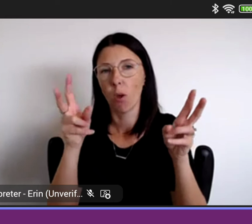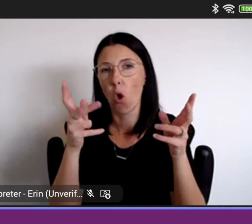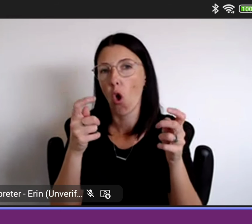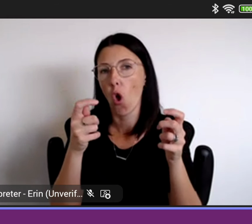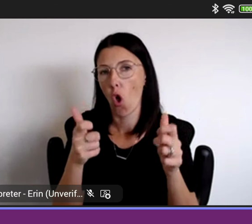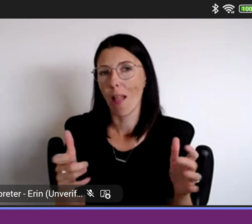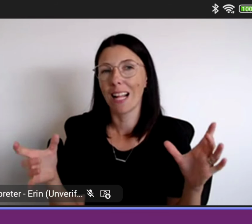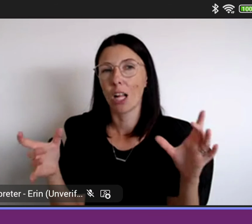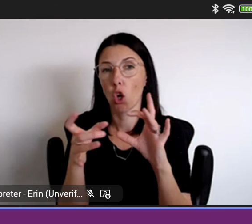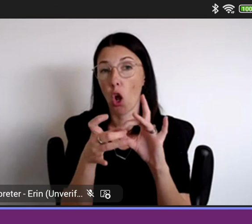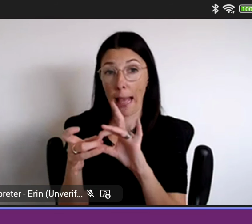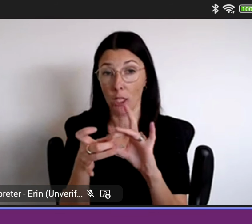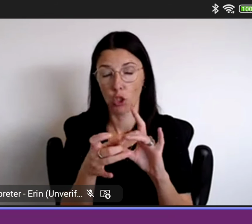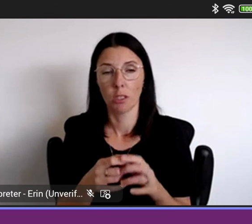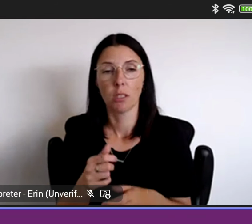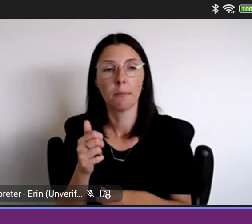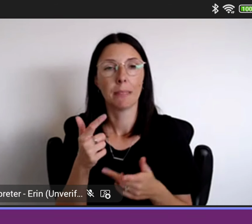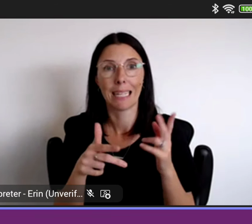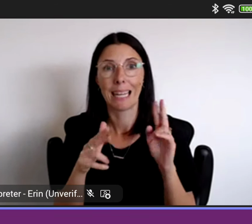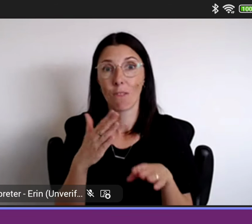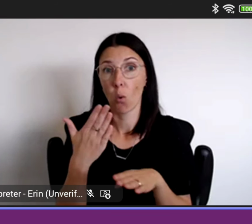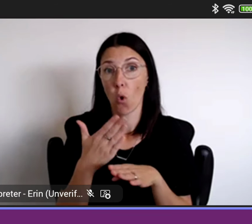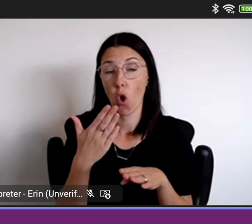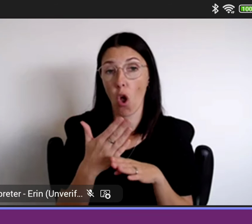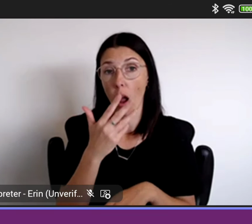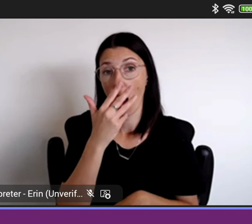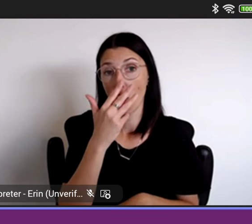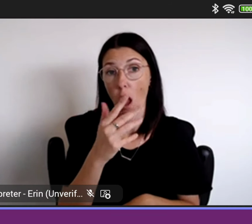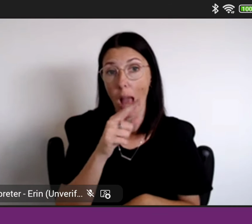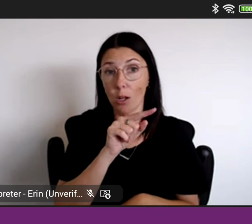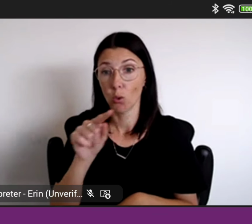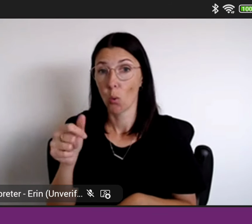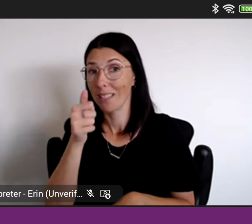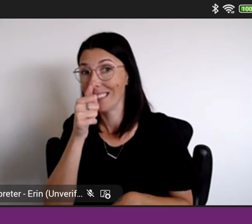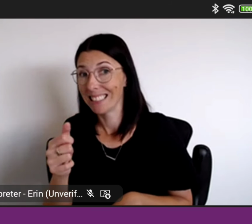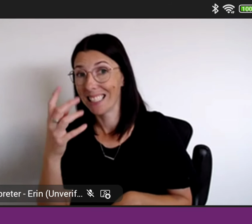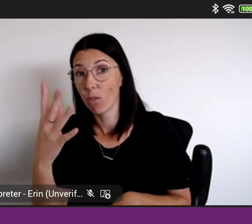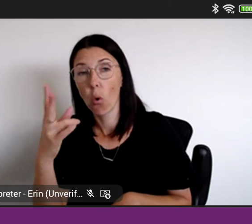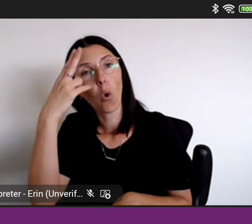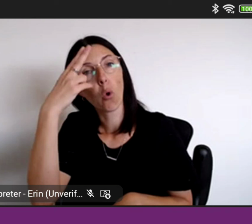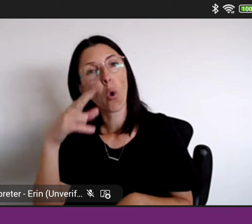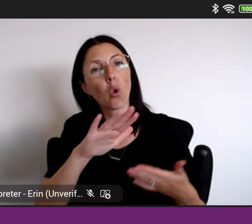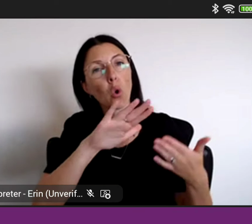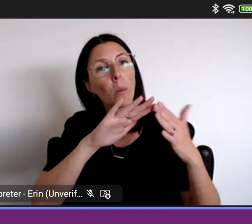When we work with people aged 9 to 64, we call this community connections.